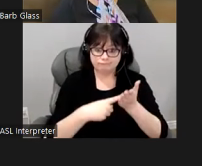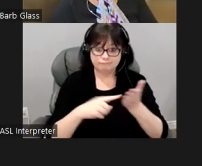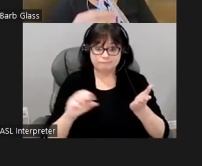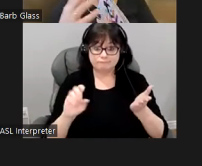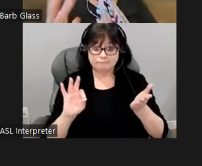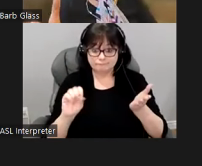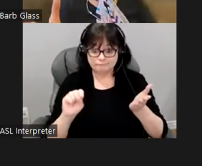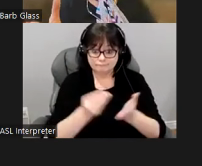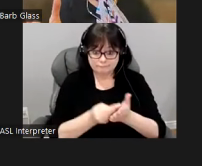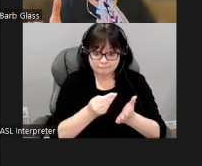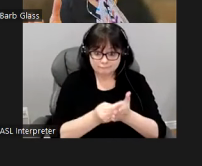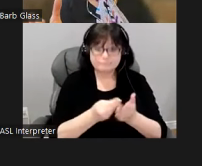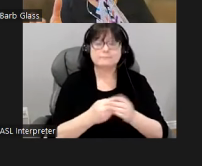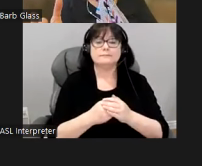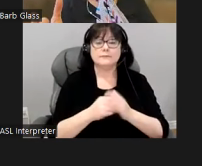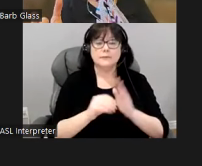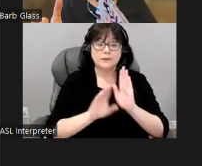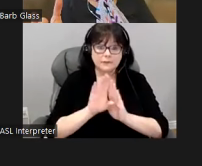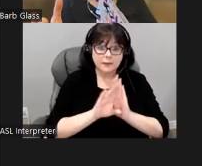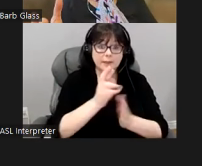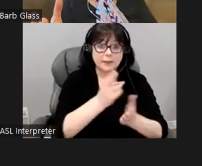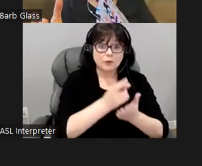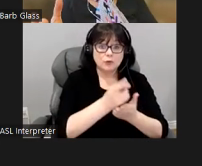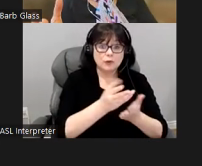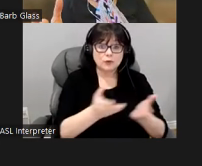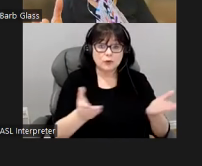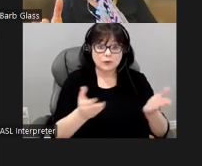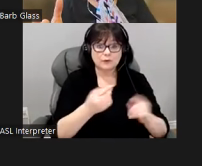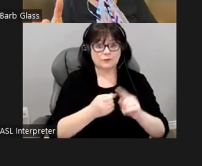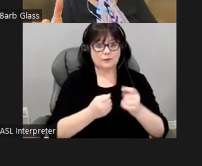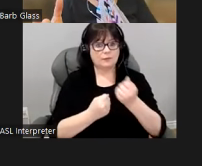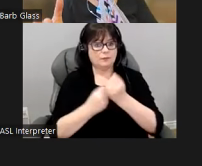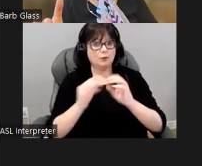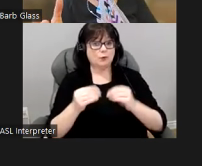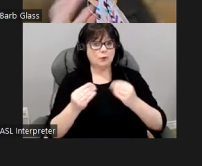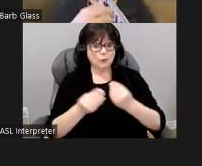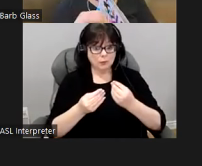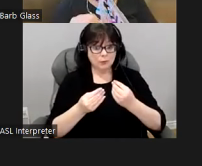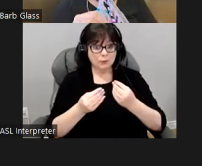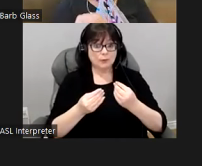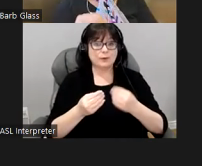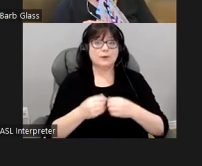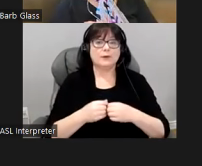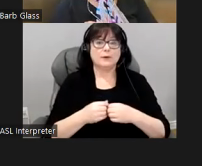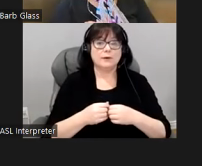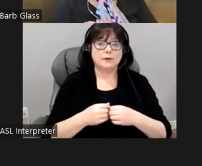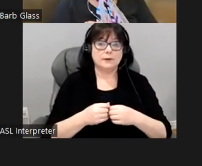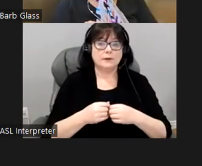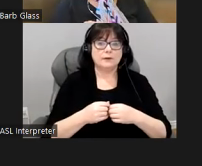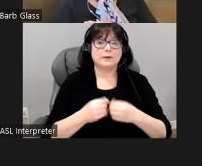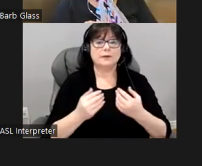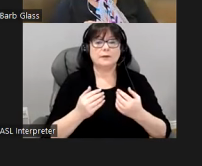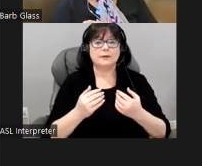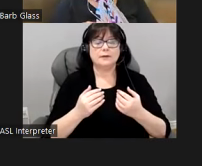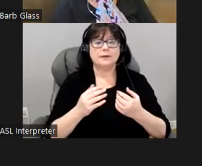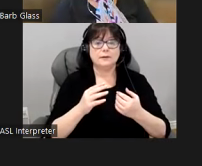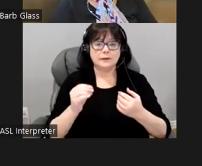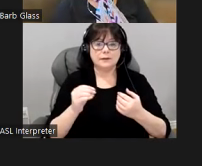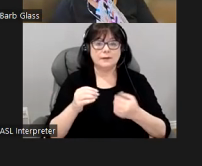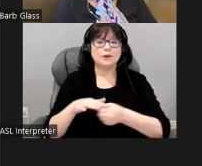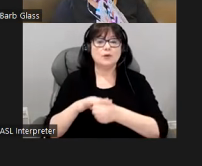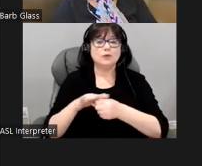related to resource development work by the support organizations and a little more community integration work from the regional